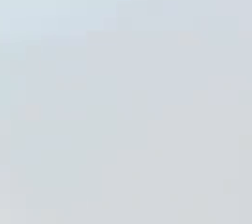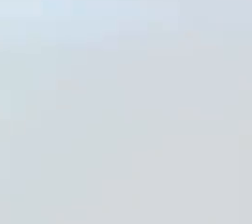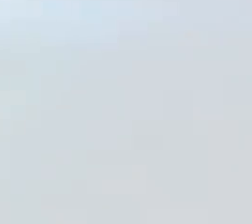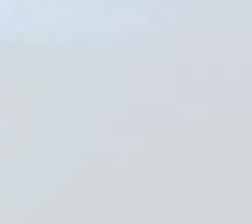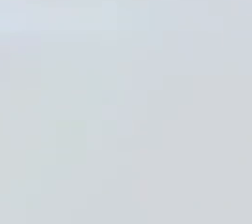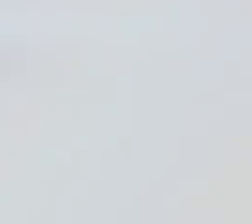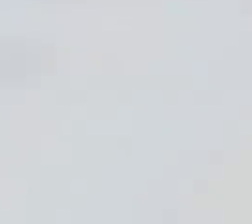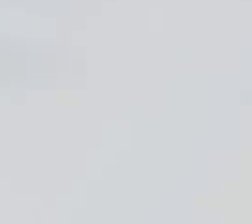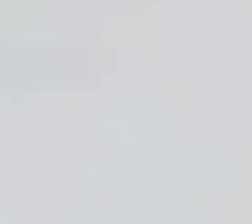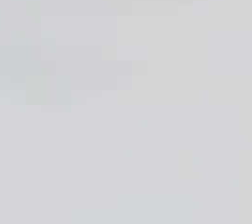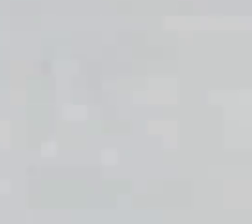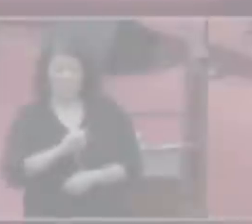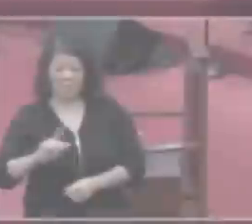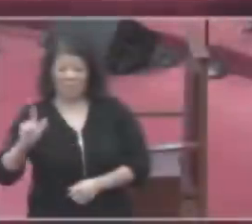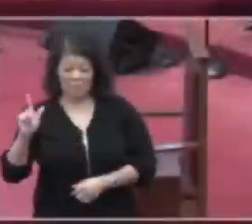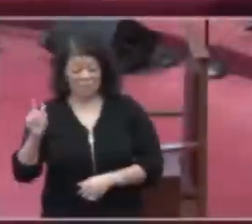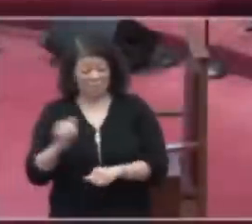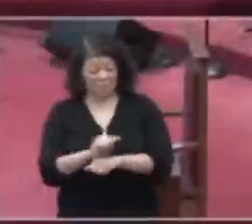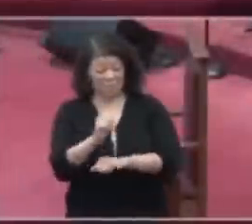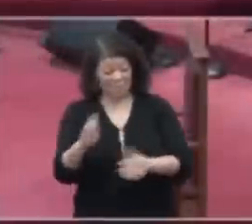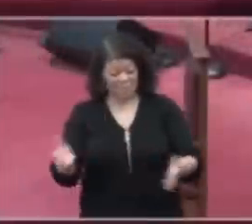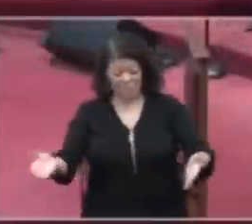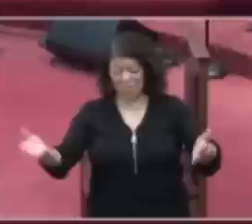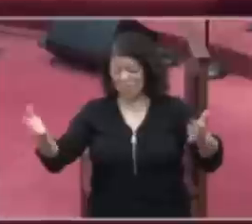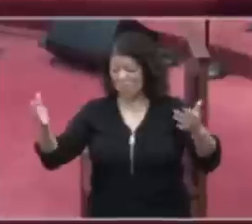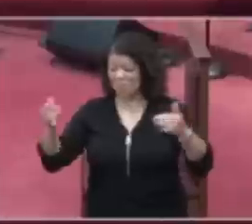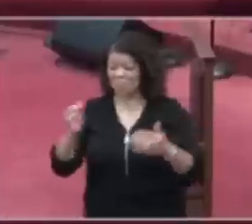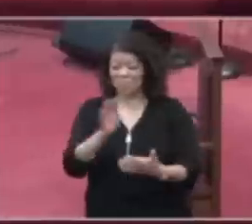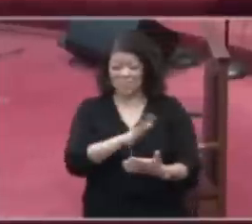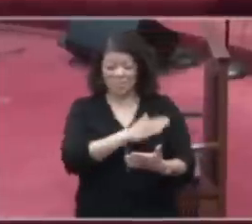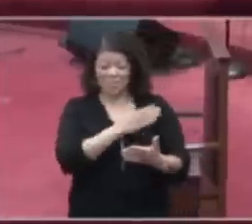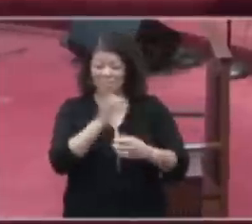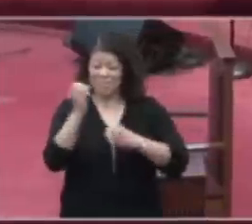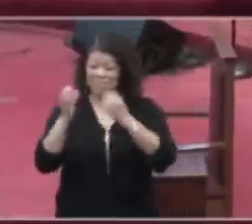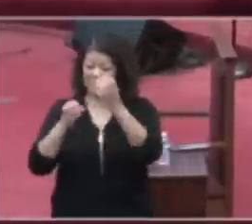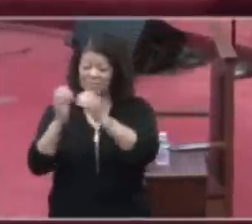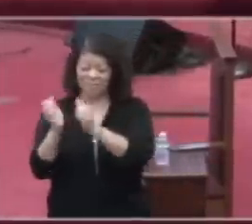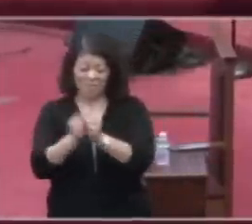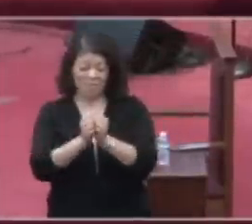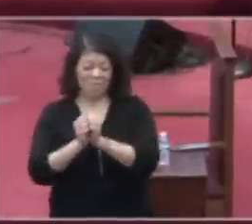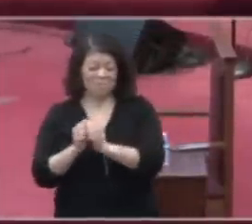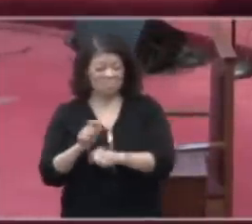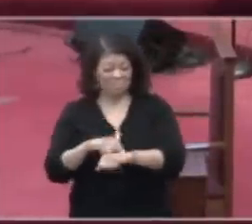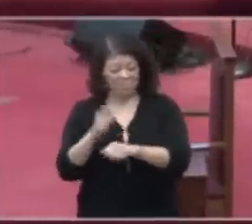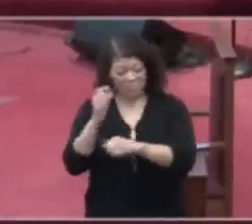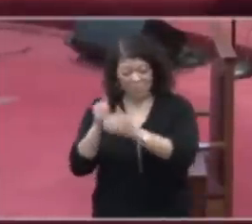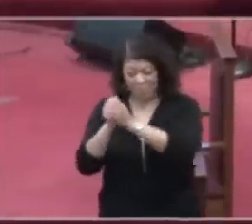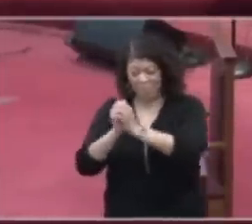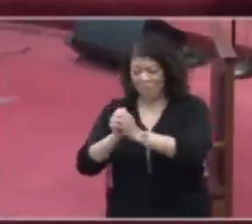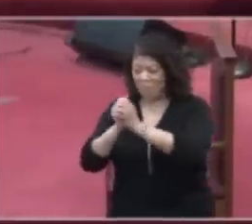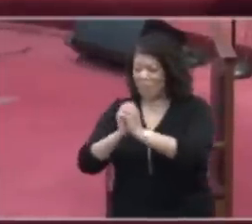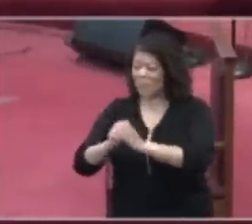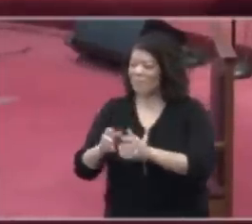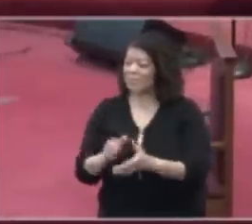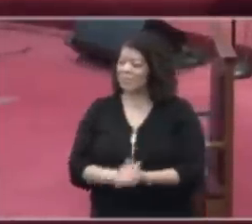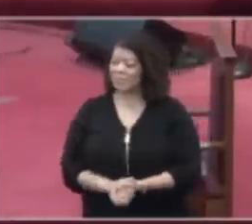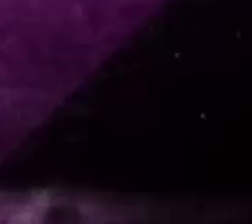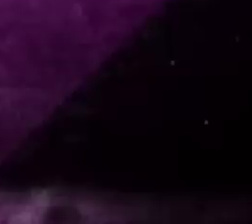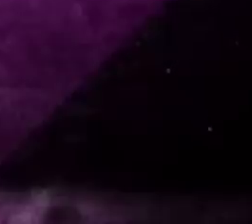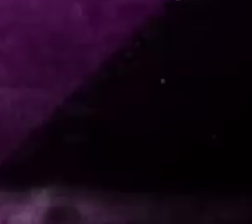Praise the Lord, Mount Ararat. Can we stand to our feet and sing together? It's time for worship. Anybody come with a praise on your